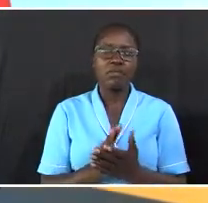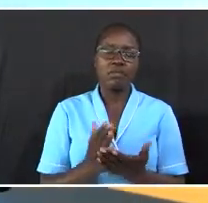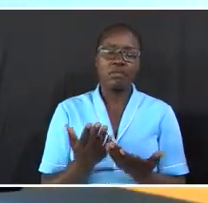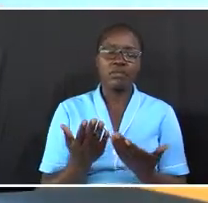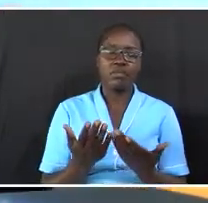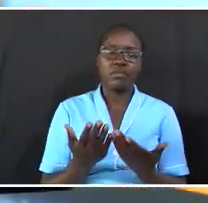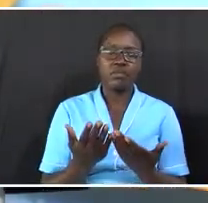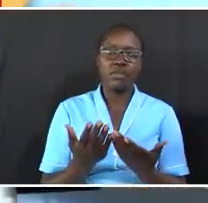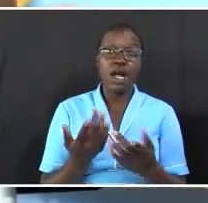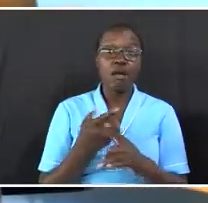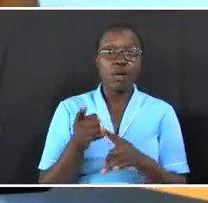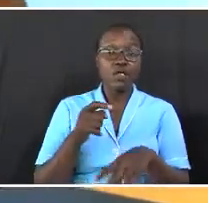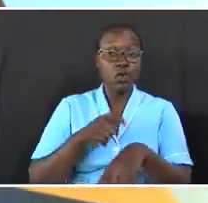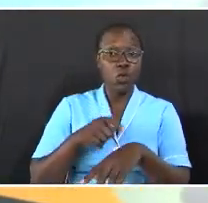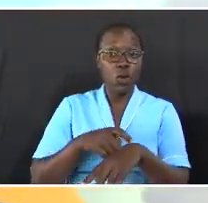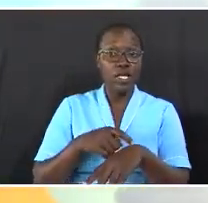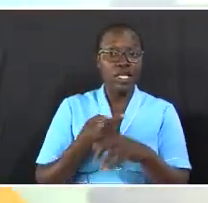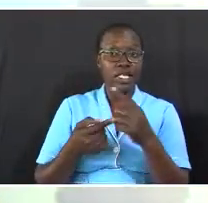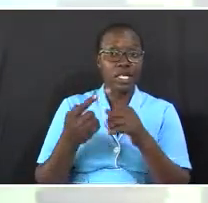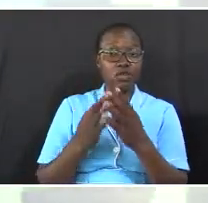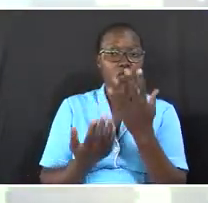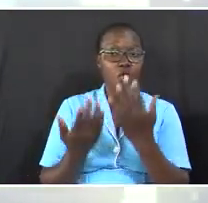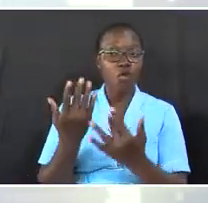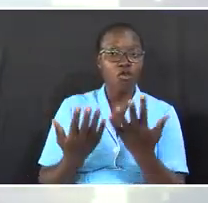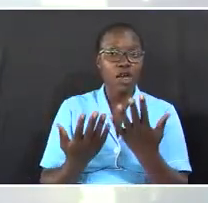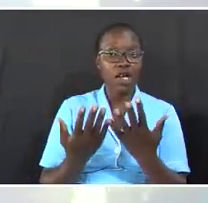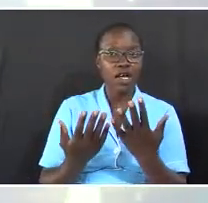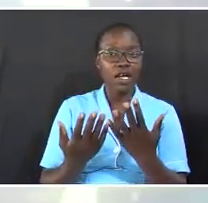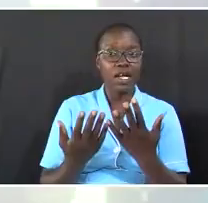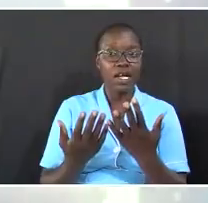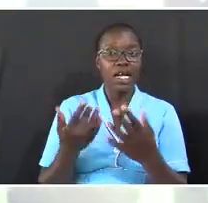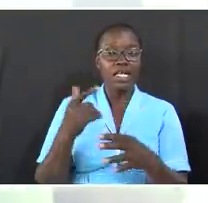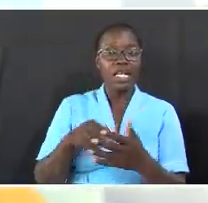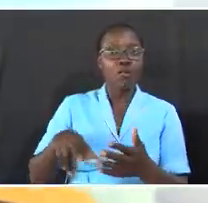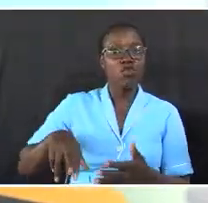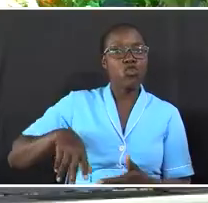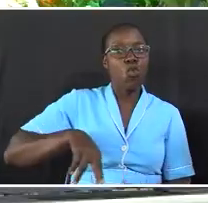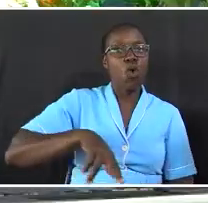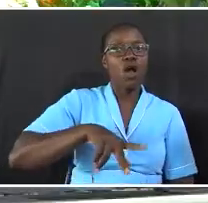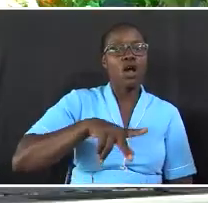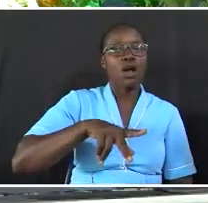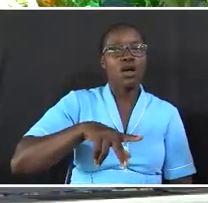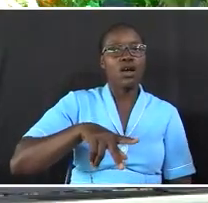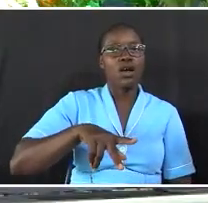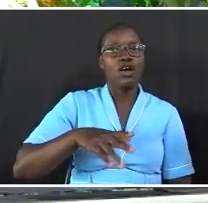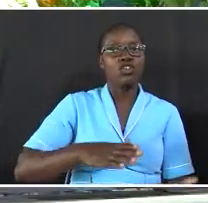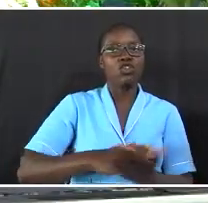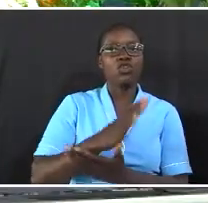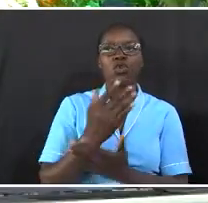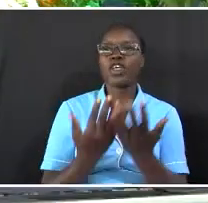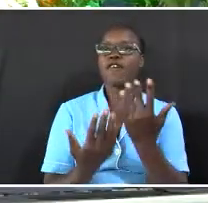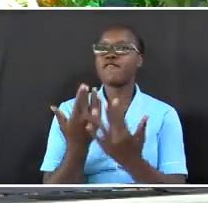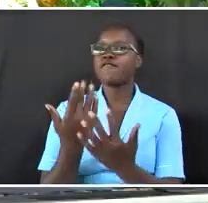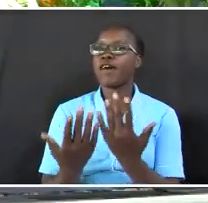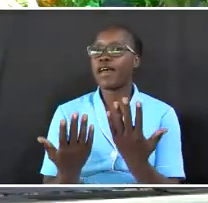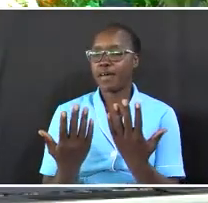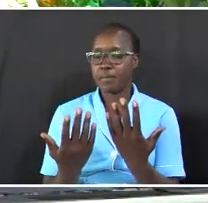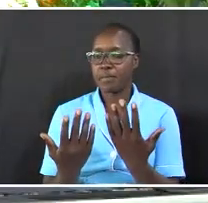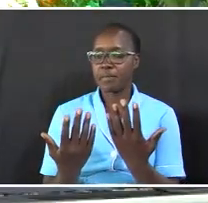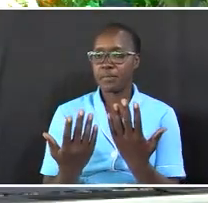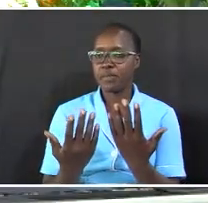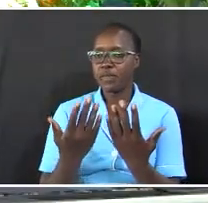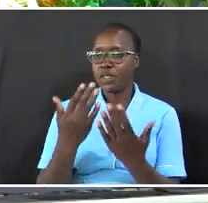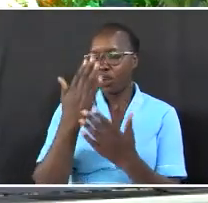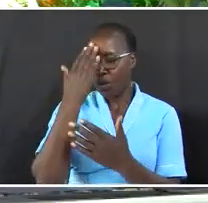that. But when it comes to fire, he says, when you walk through the fire.